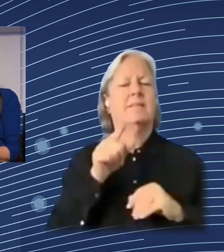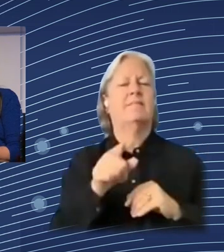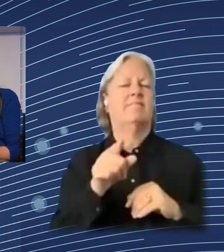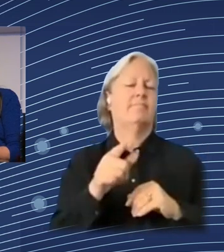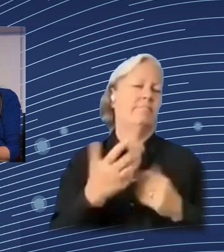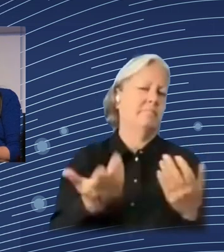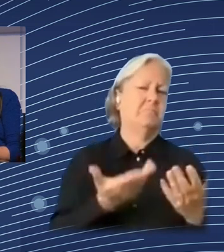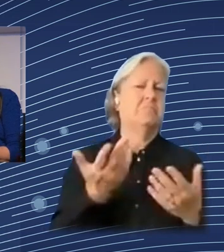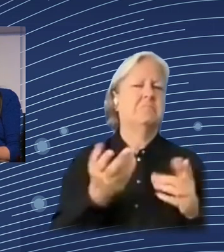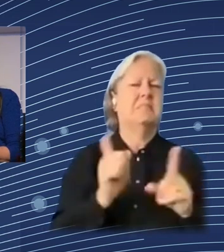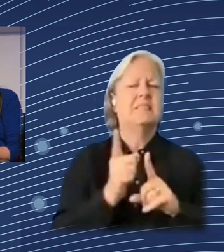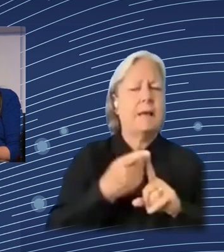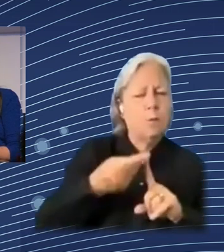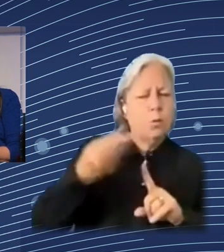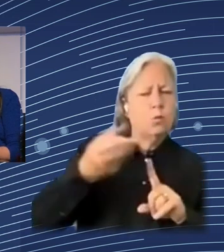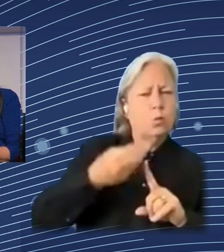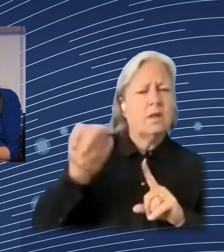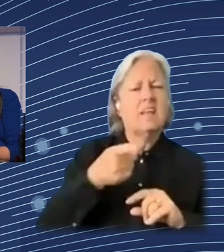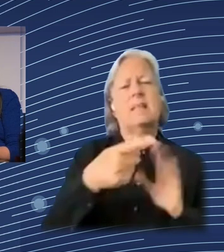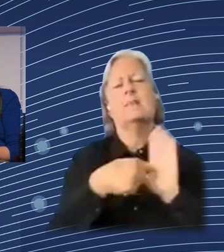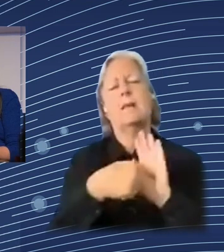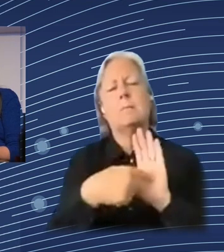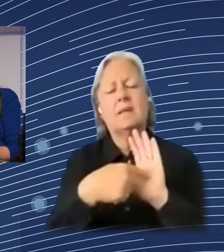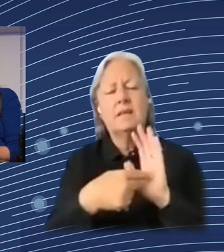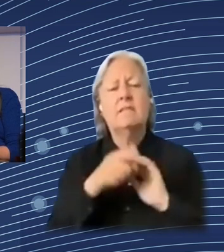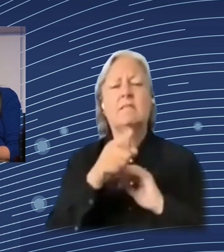example, weather or quality of air,